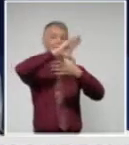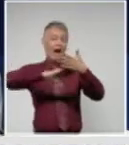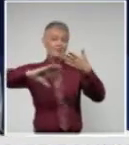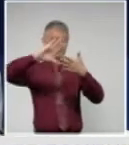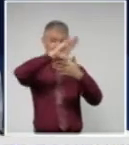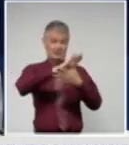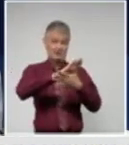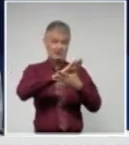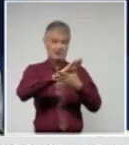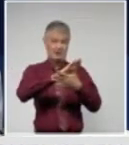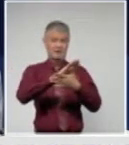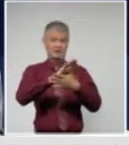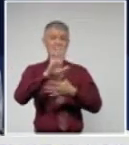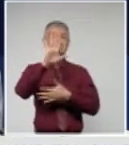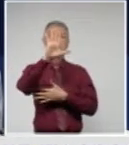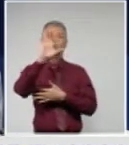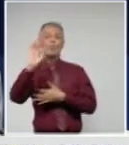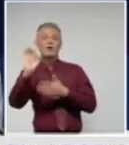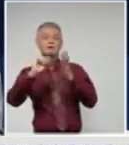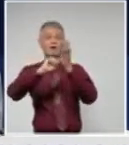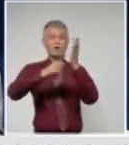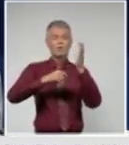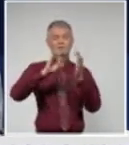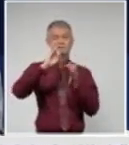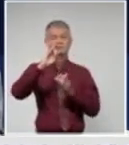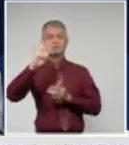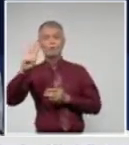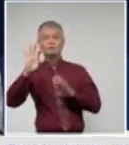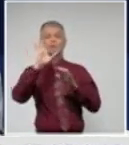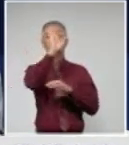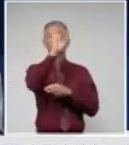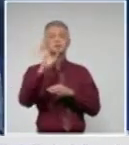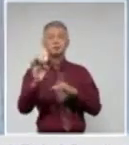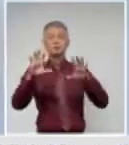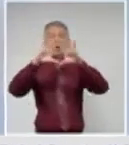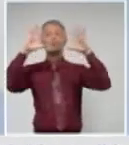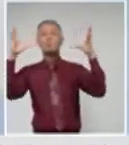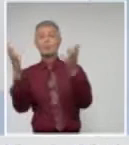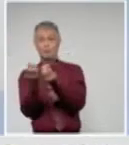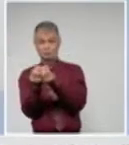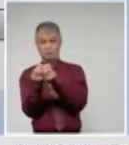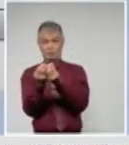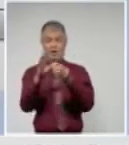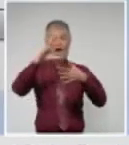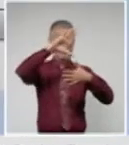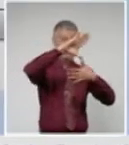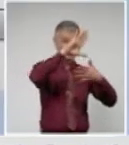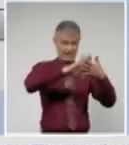50.74% of all cases worldwide, reported